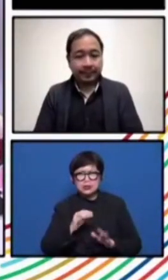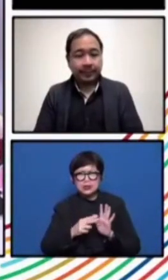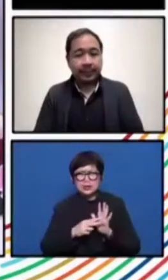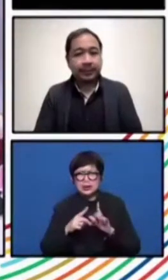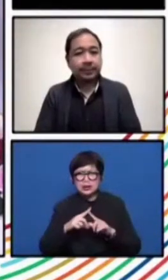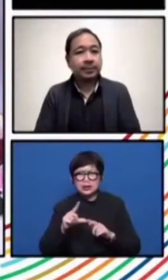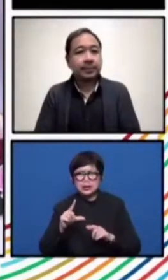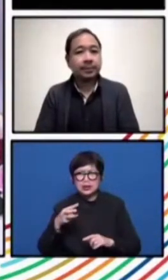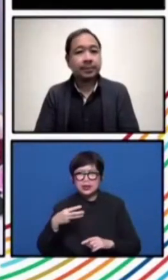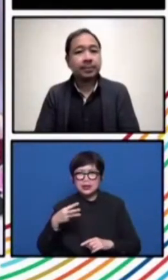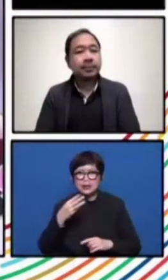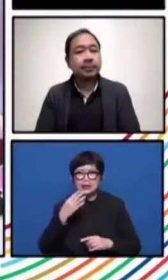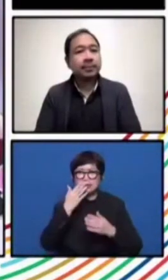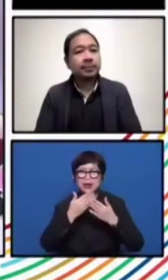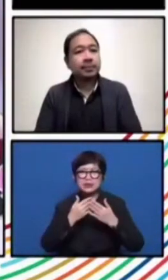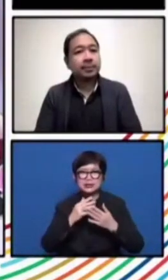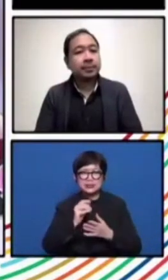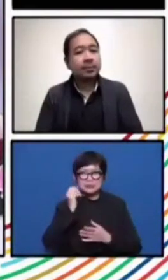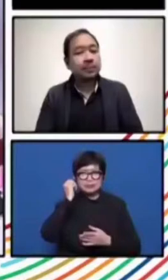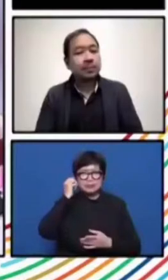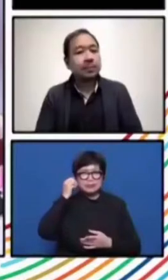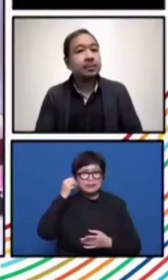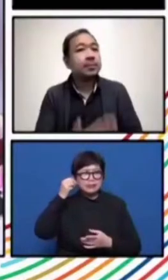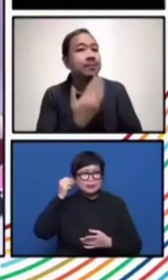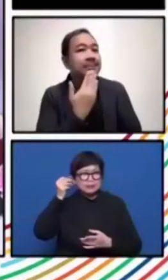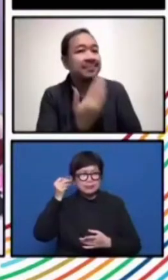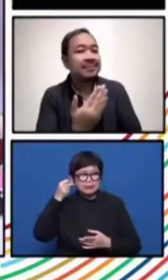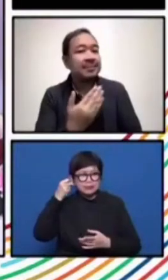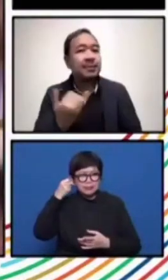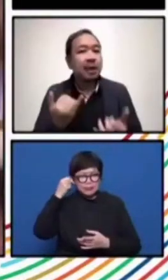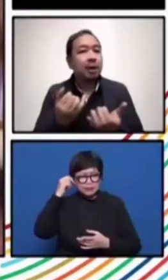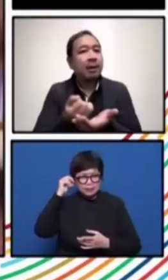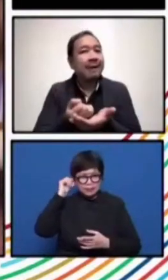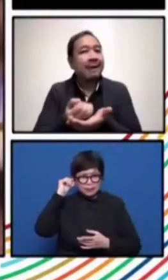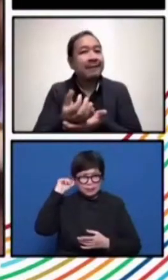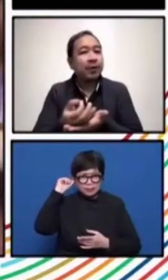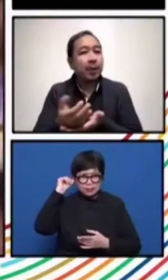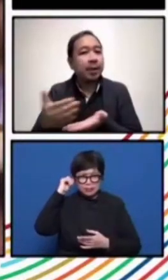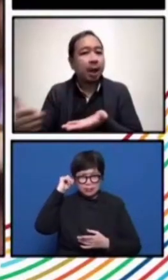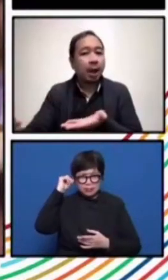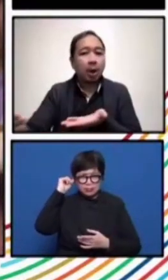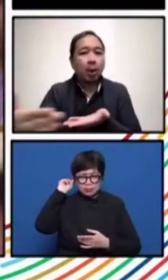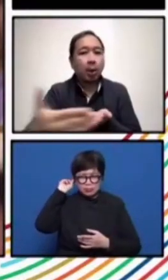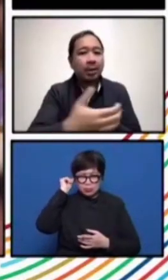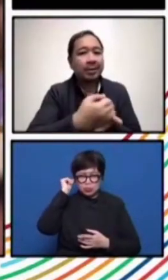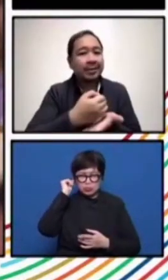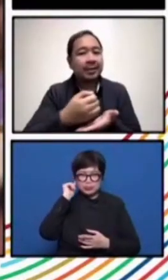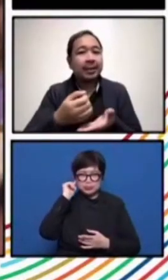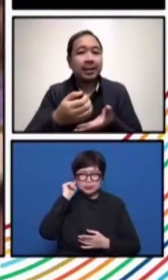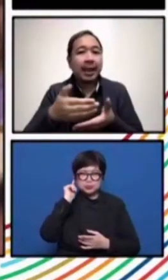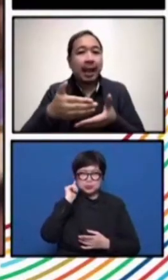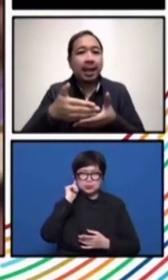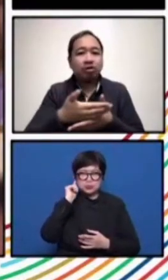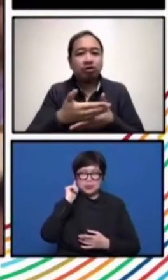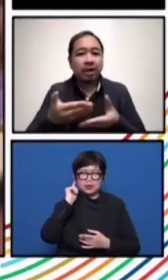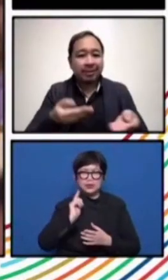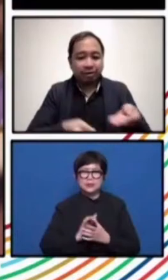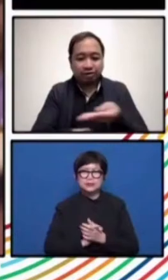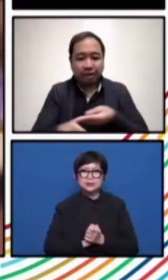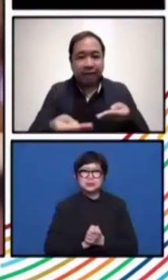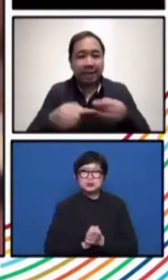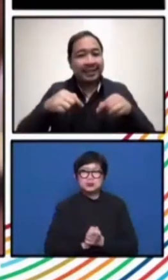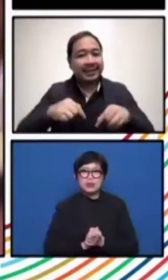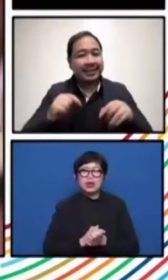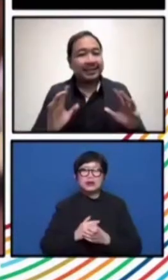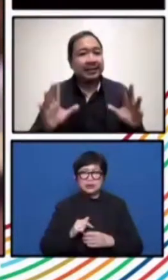the significance of data collection has been well shared through a number of talks in this meeting in this